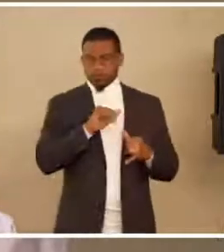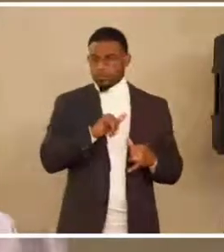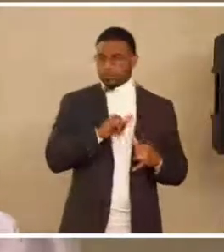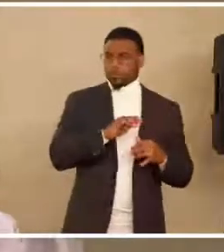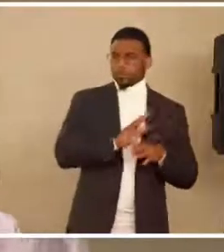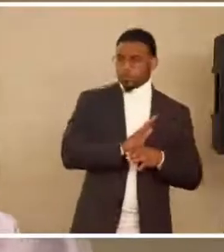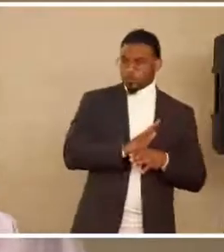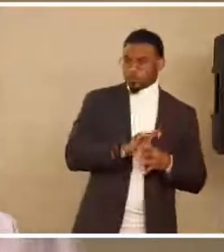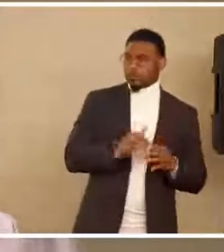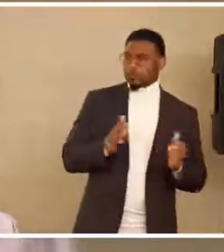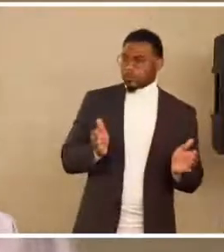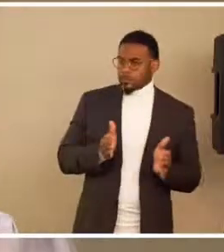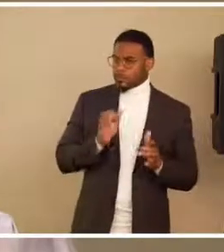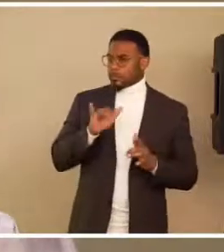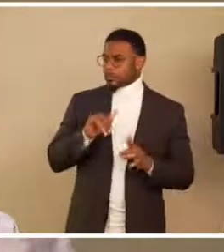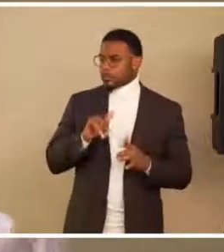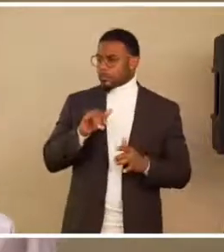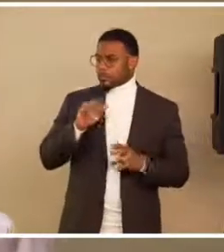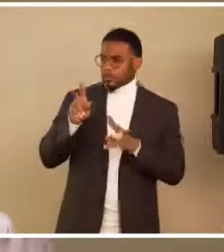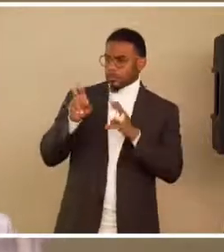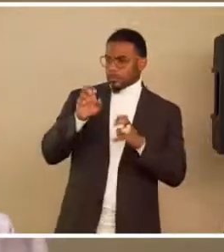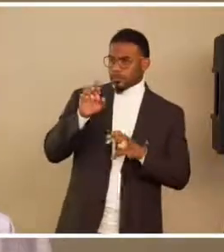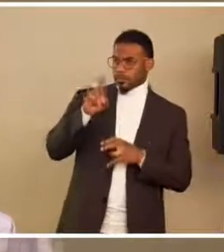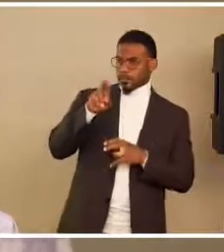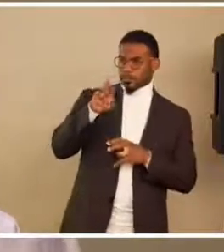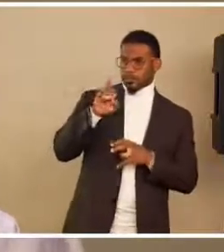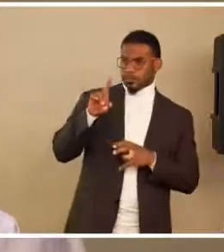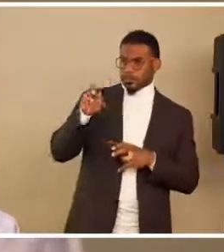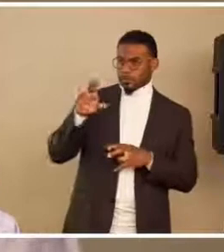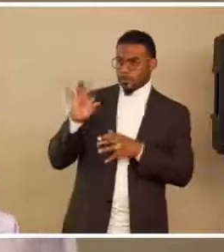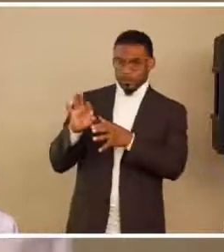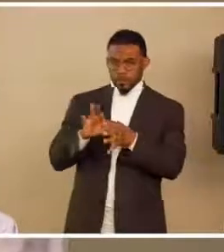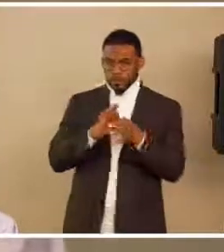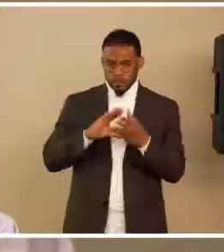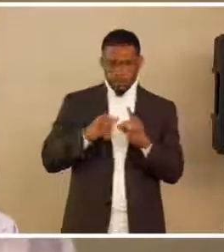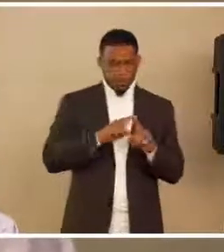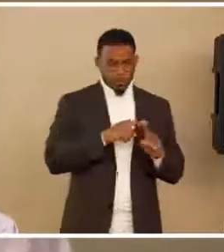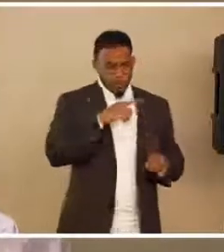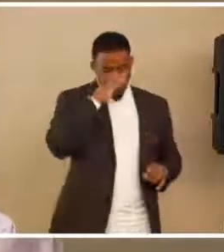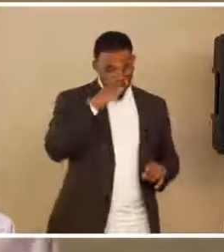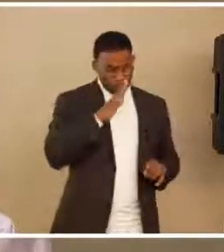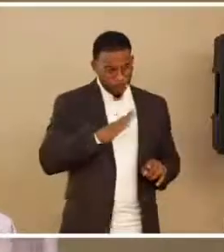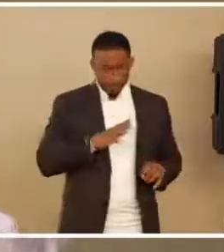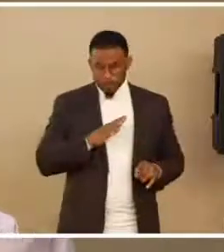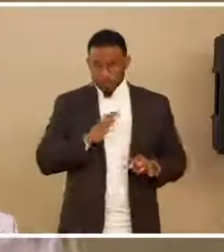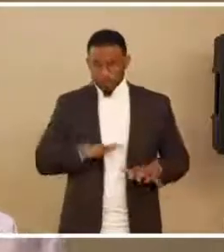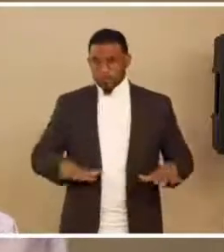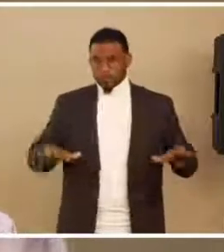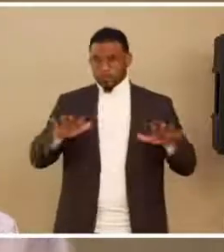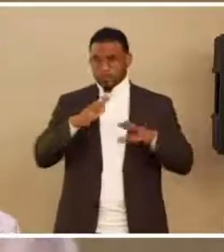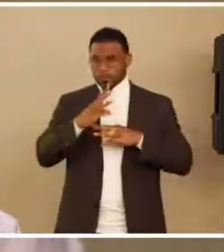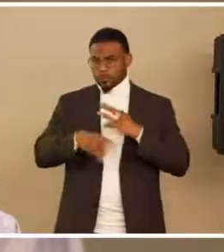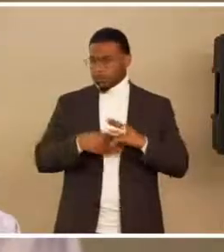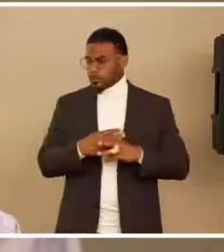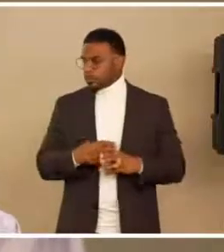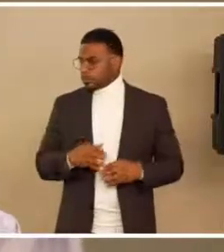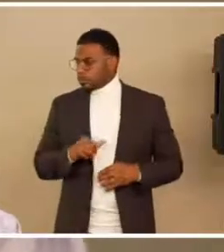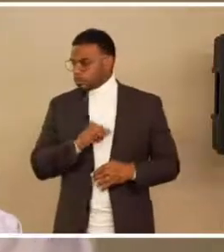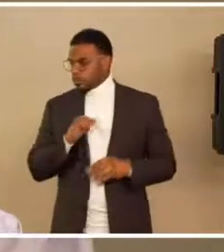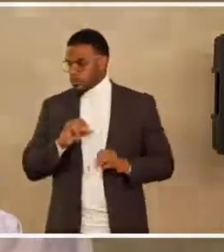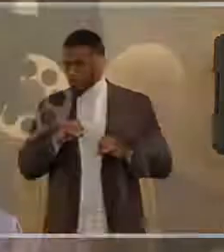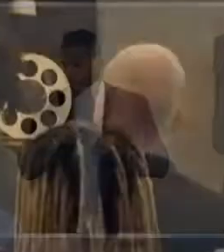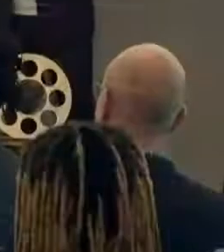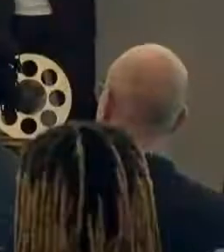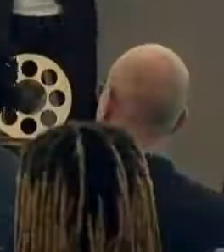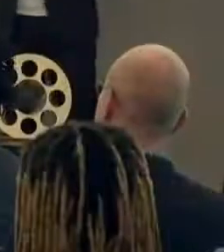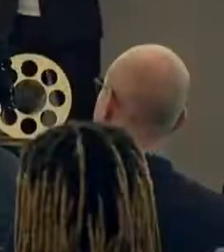Moore and quoting Audre Lorde to just connect our stories as black women, you know, all across the Atlantic Ocean.